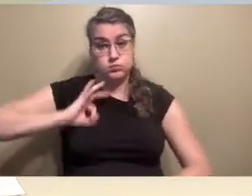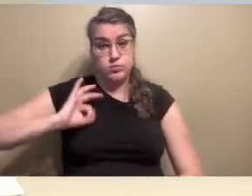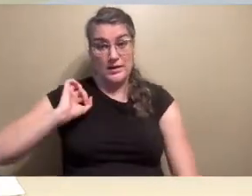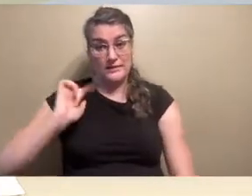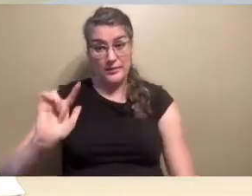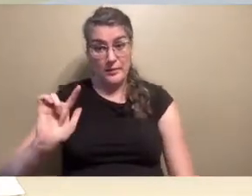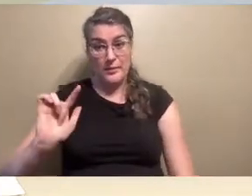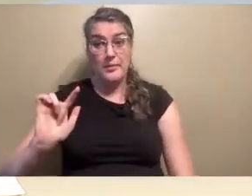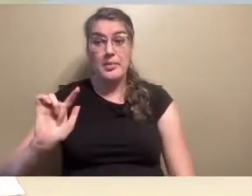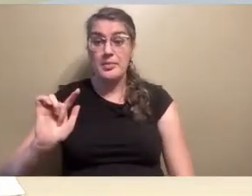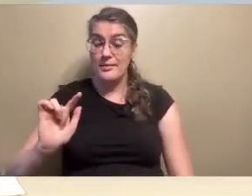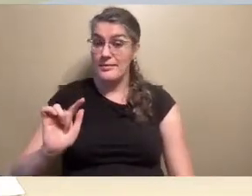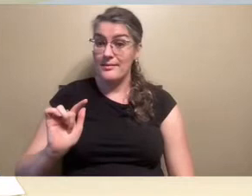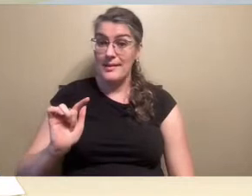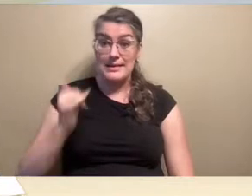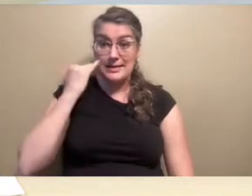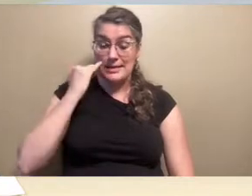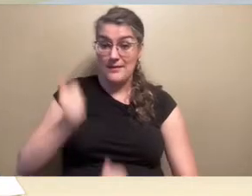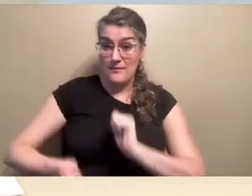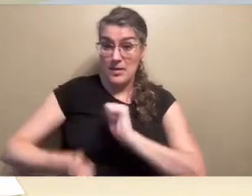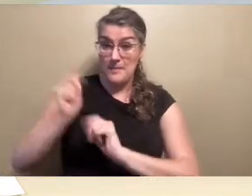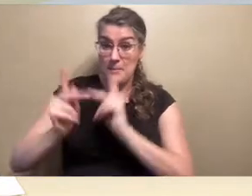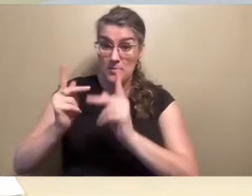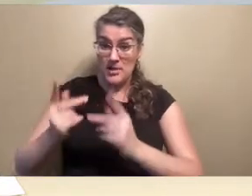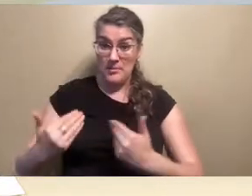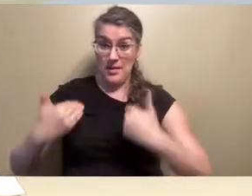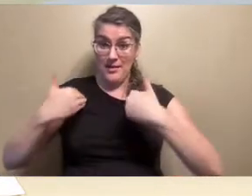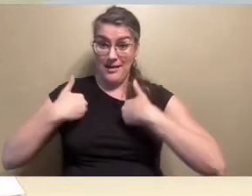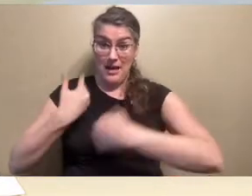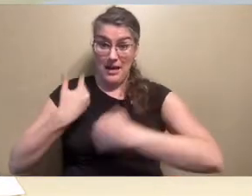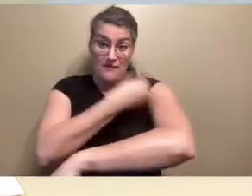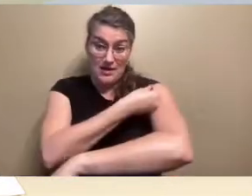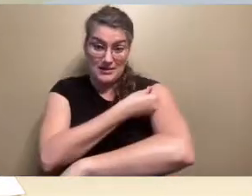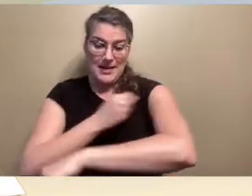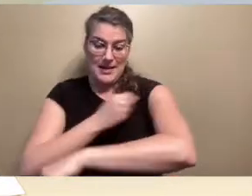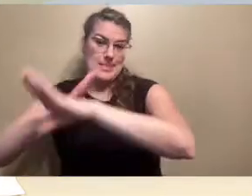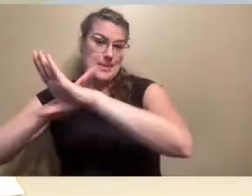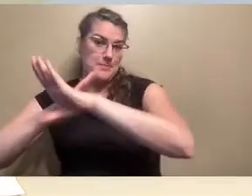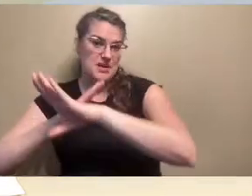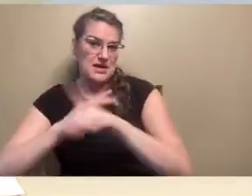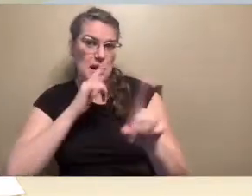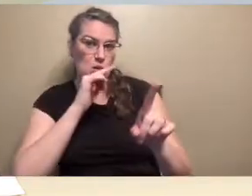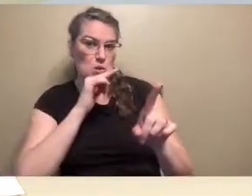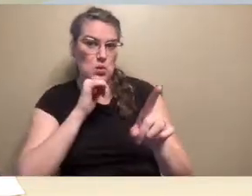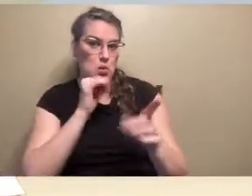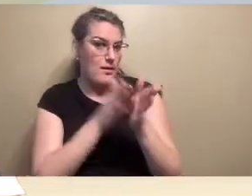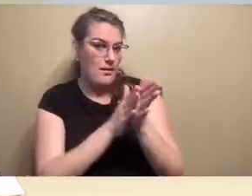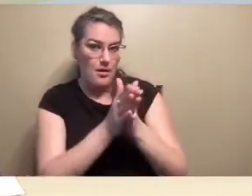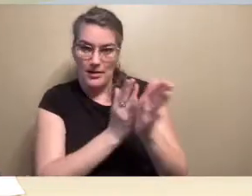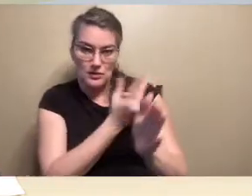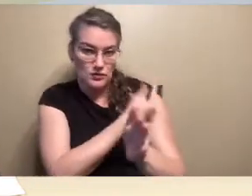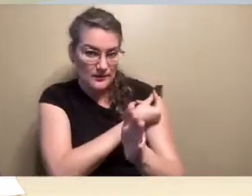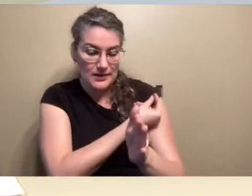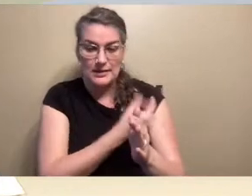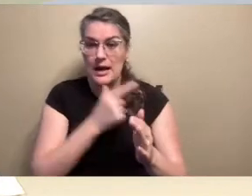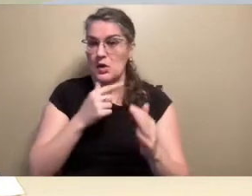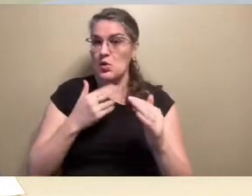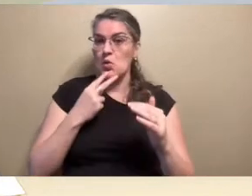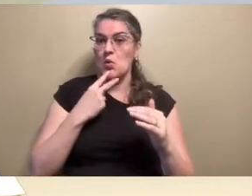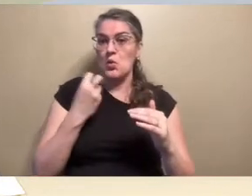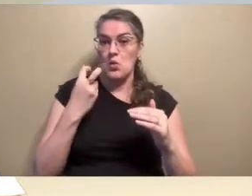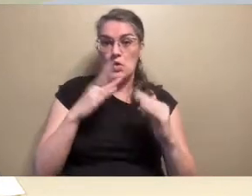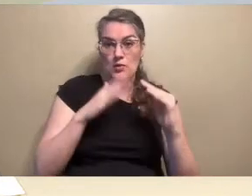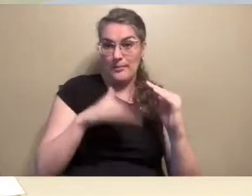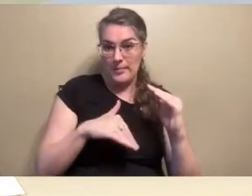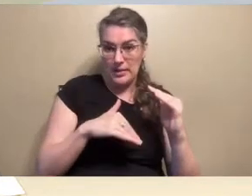not to be vaccinated. It helps those who are unable to be vaccinated. It helps those who are immunocompromised and can't mount the same response to